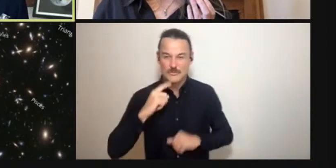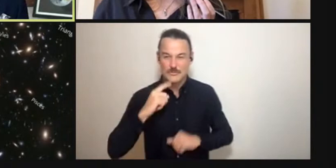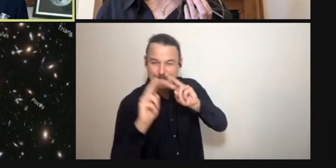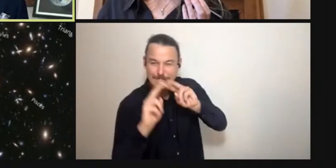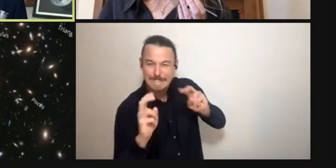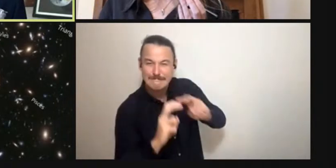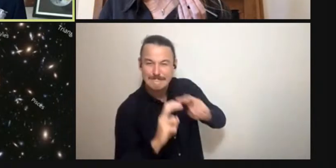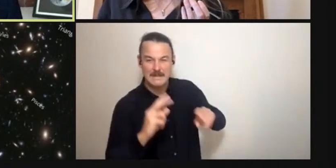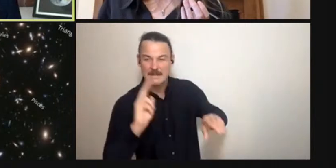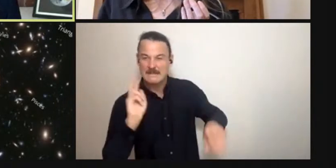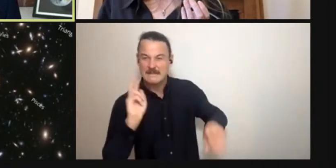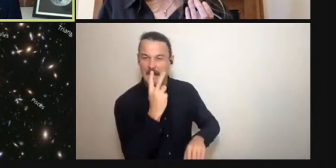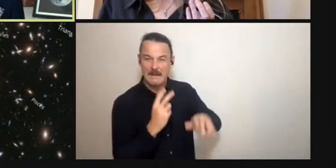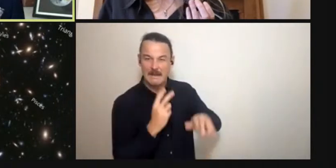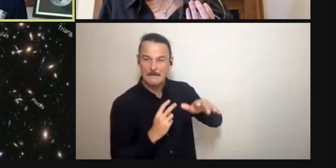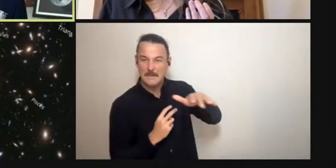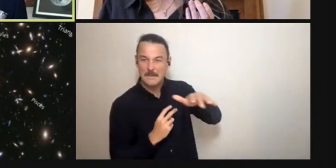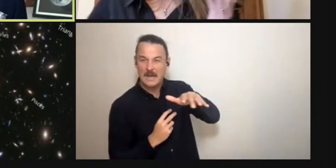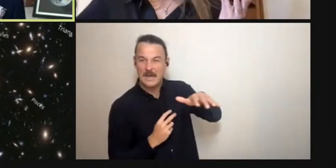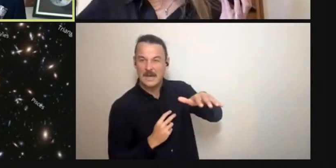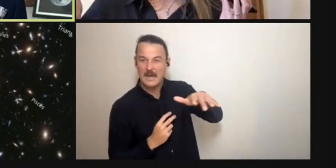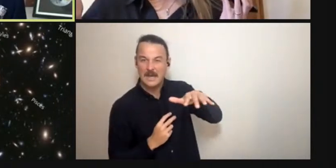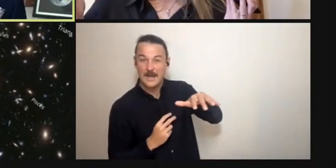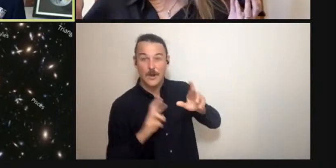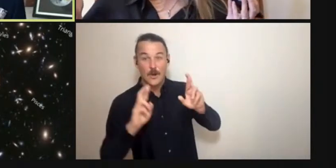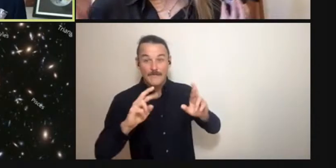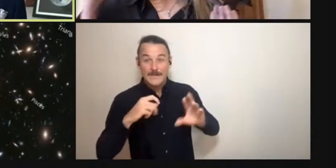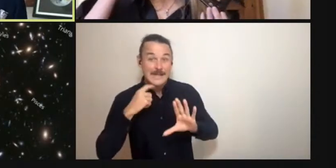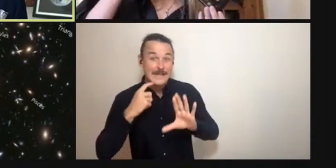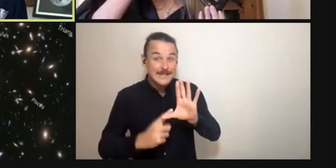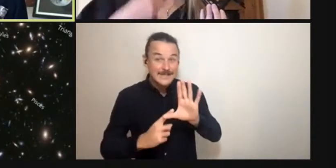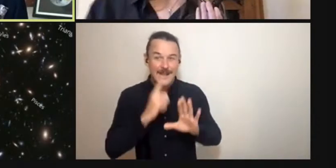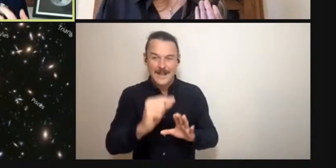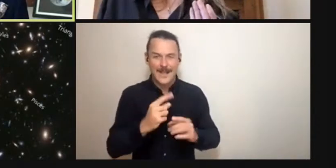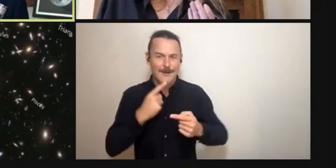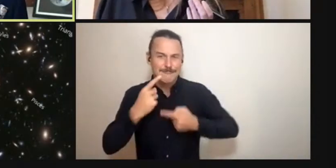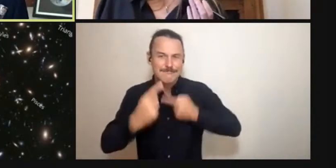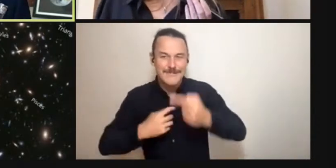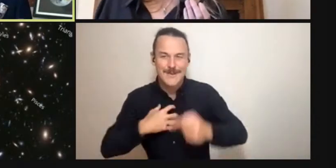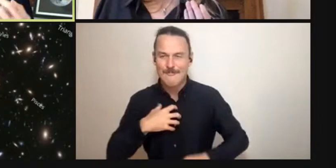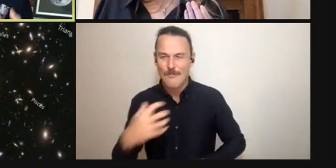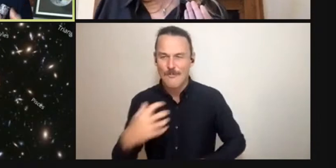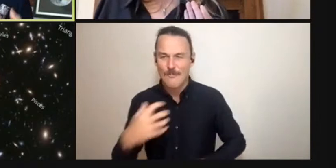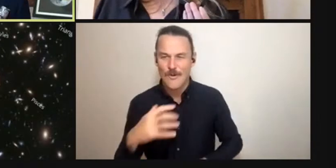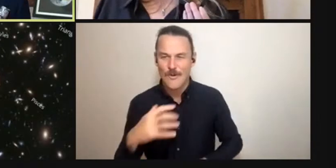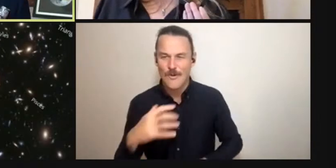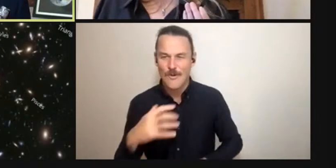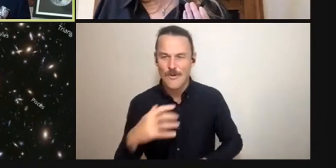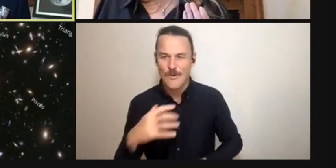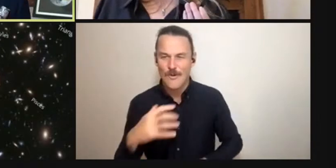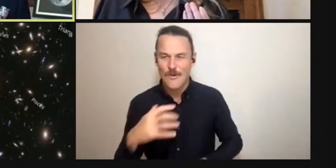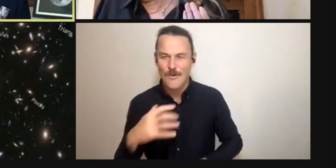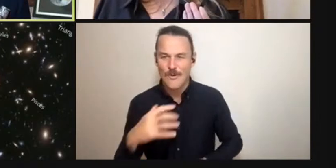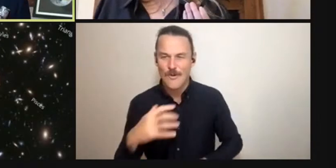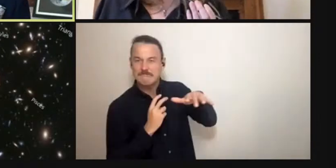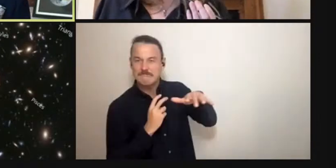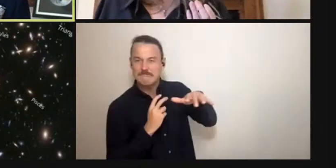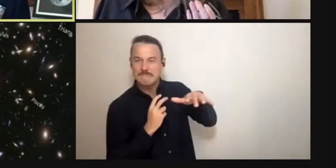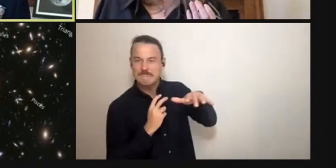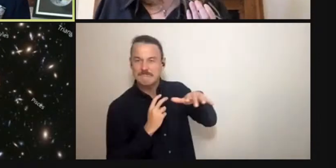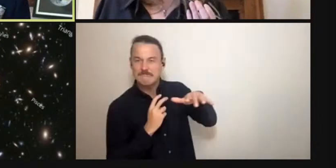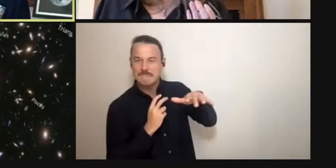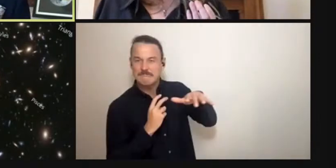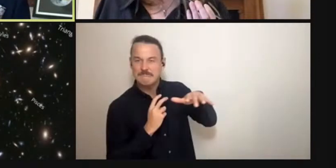Hopefully next year we might be able to tell you more about what that dark matter is. Could be particles, could be primordial black holes. There's